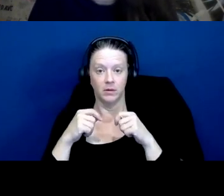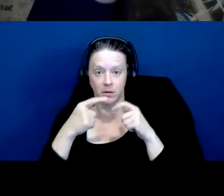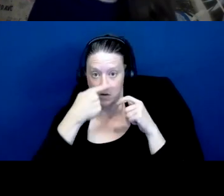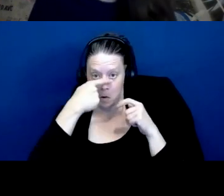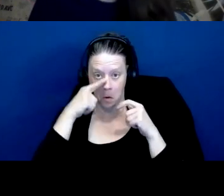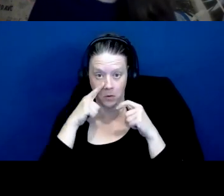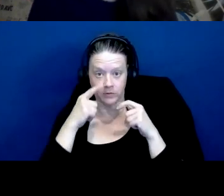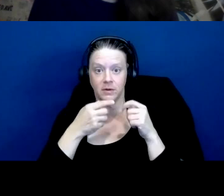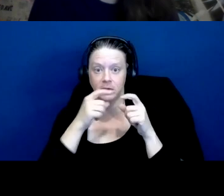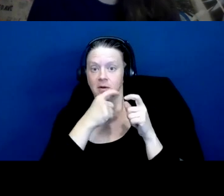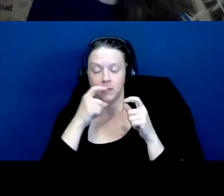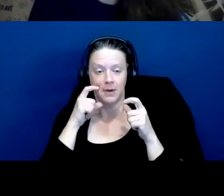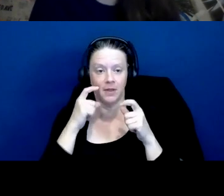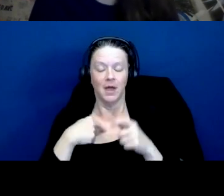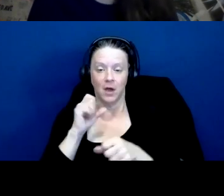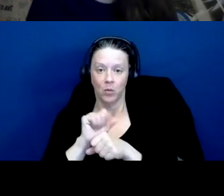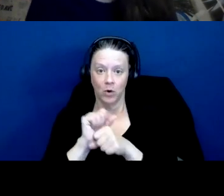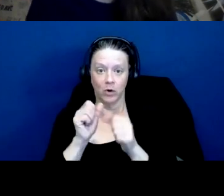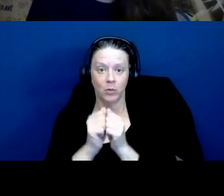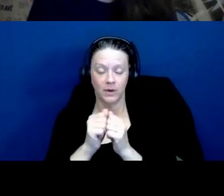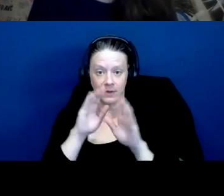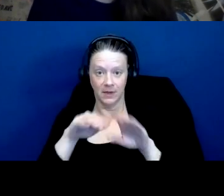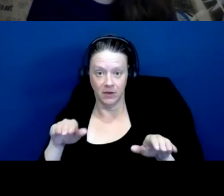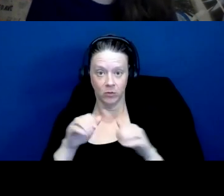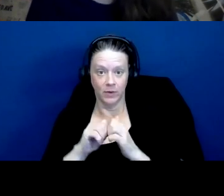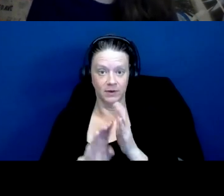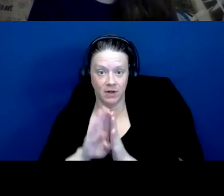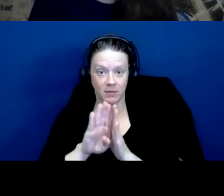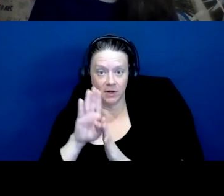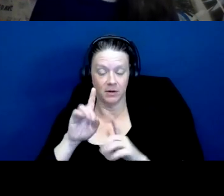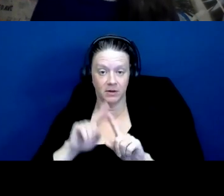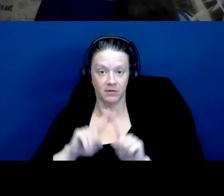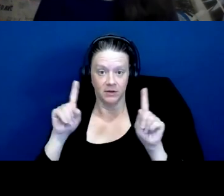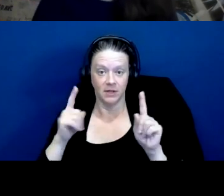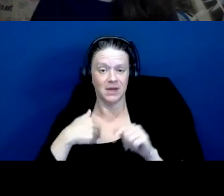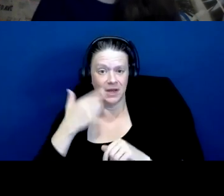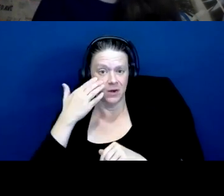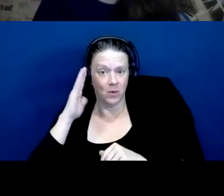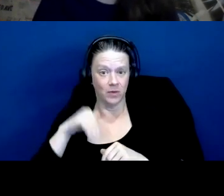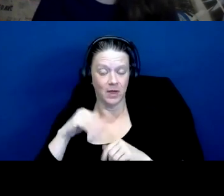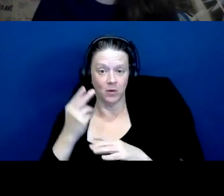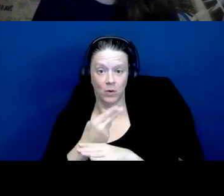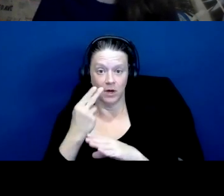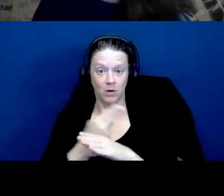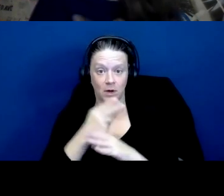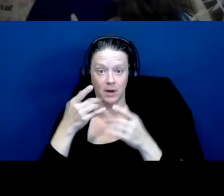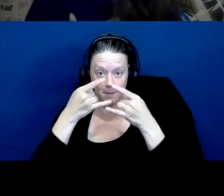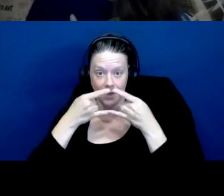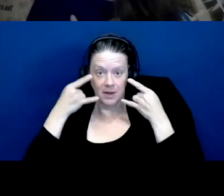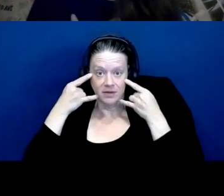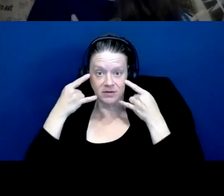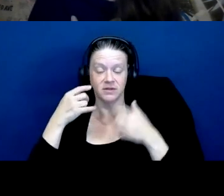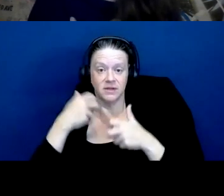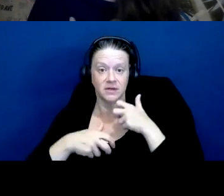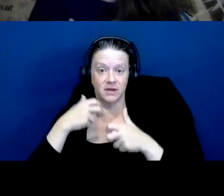differences. And so I know that for many, wearing a mask has been a difficult lesson to learn. What